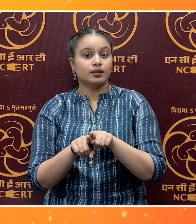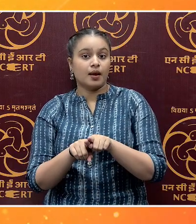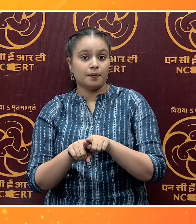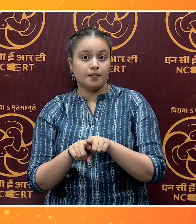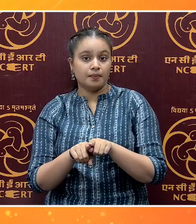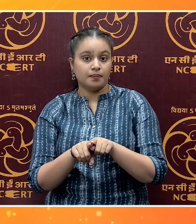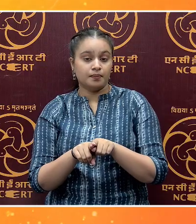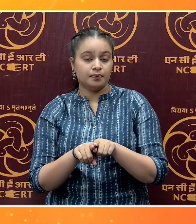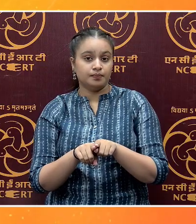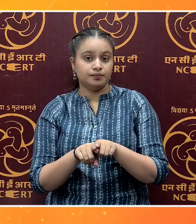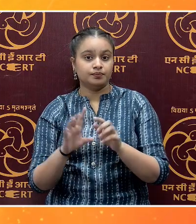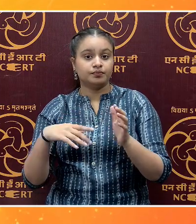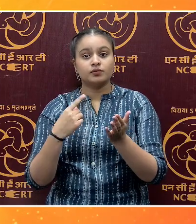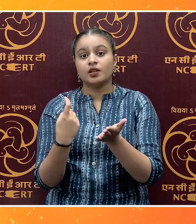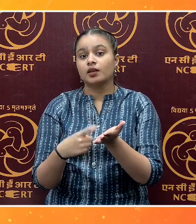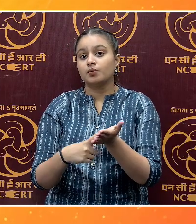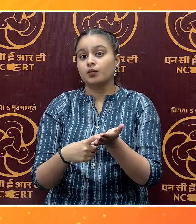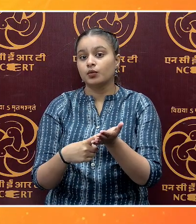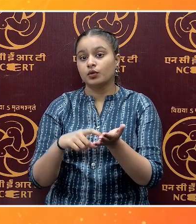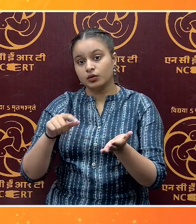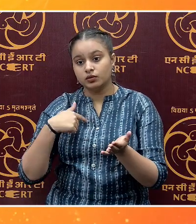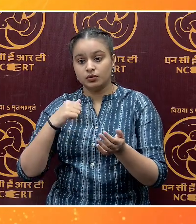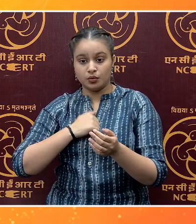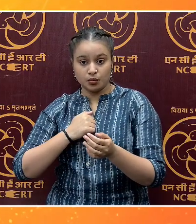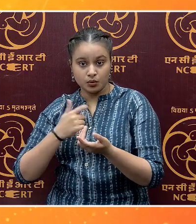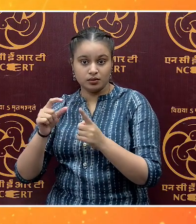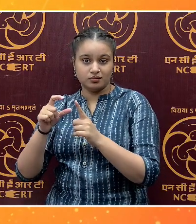the reports from my